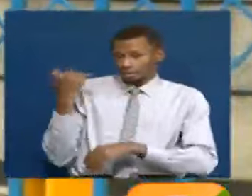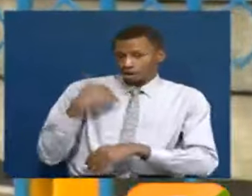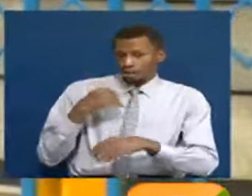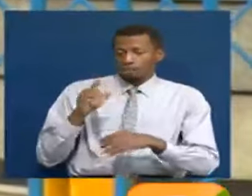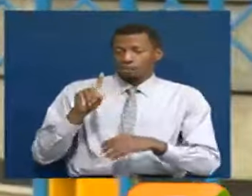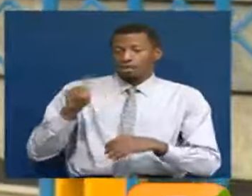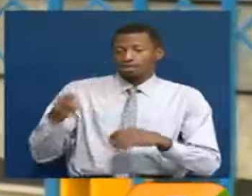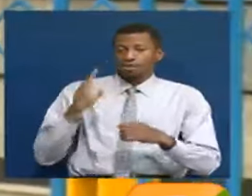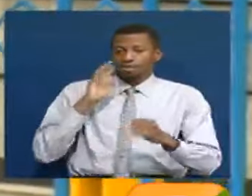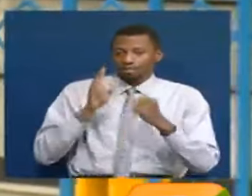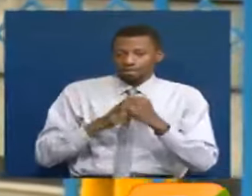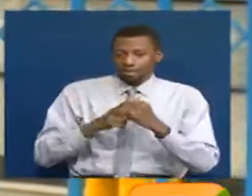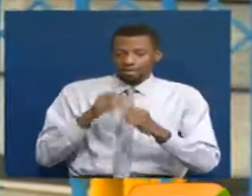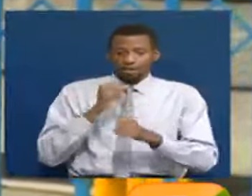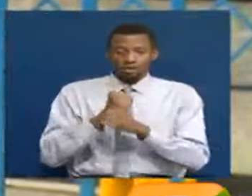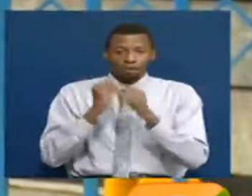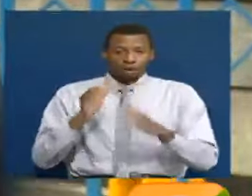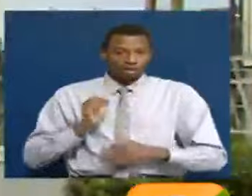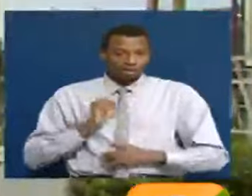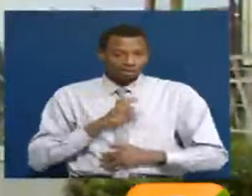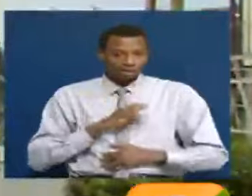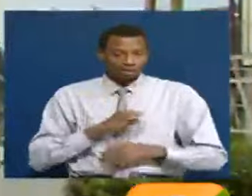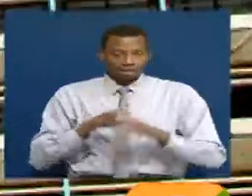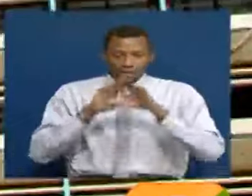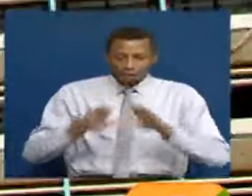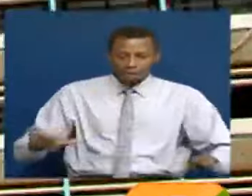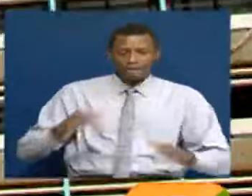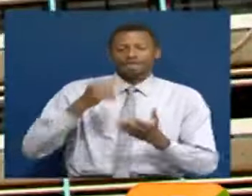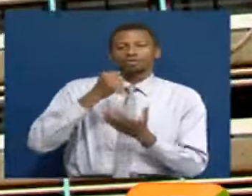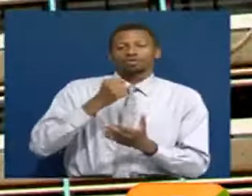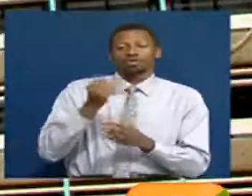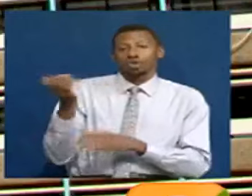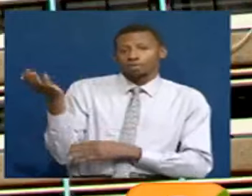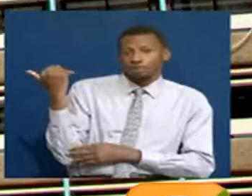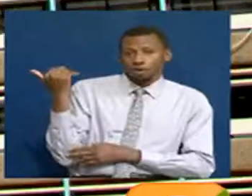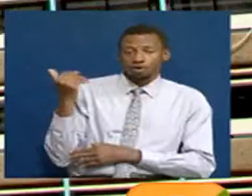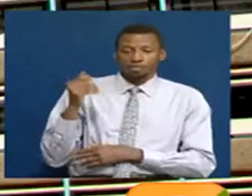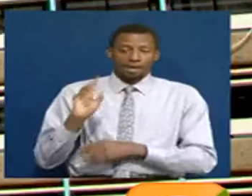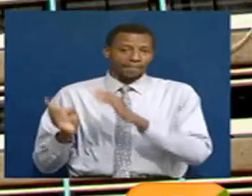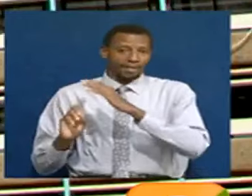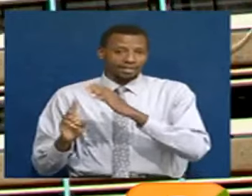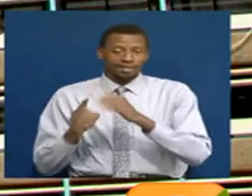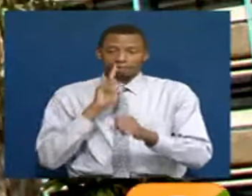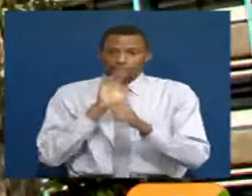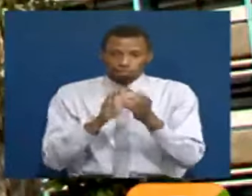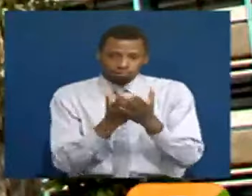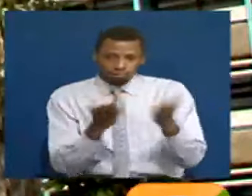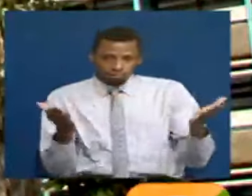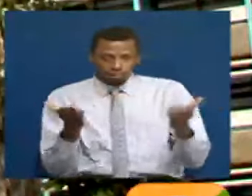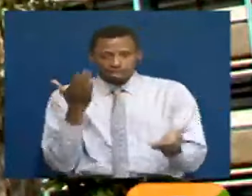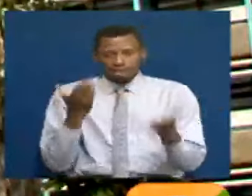permanent and pensionable basis. Earlier, the ministry had assured these employees that at least 400